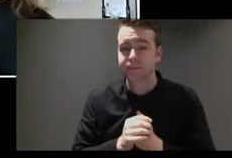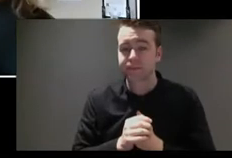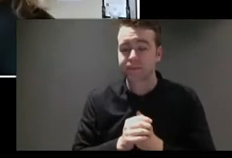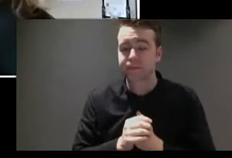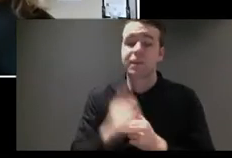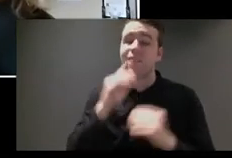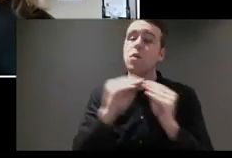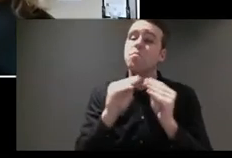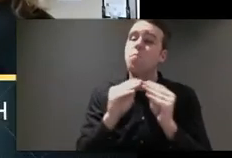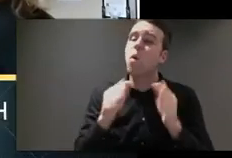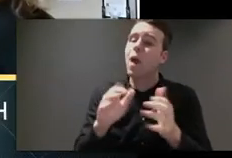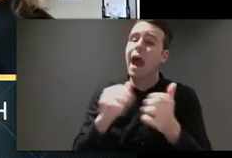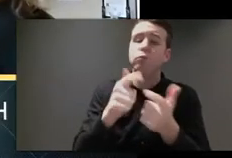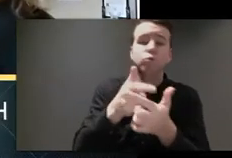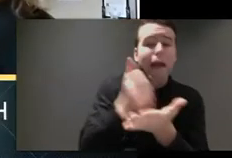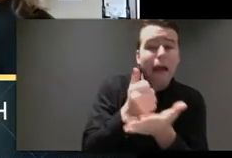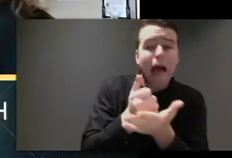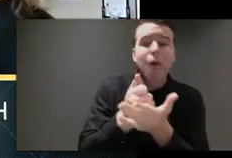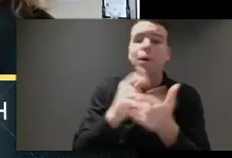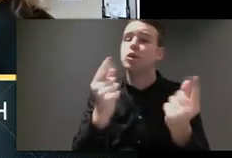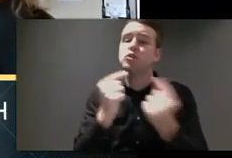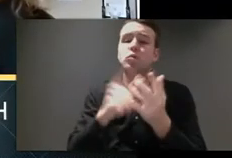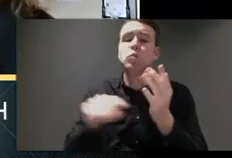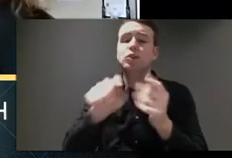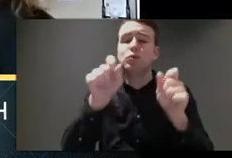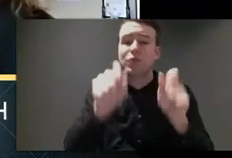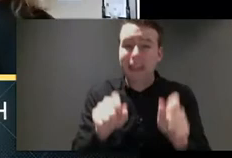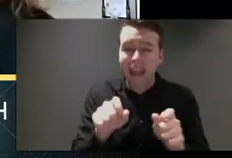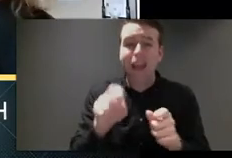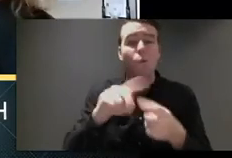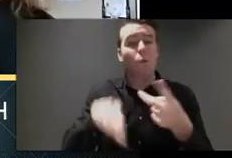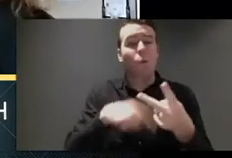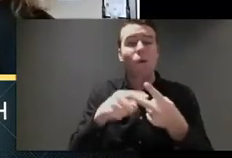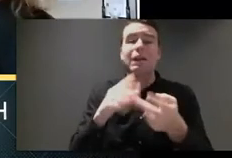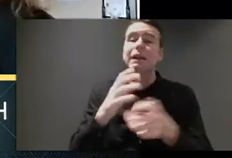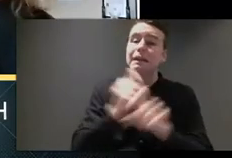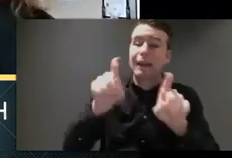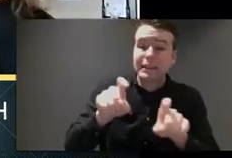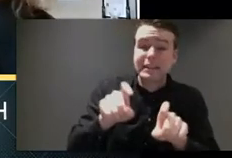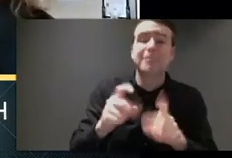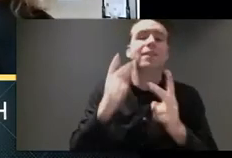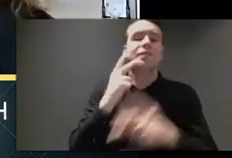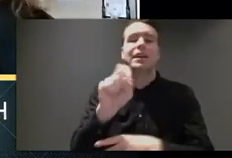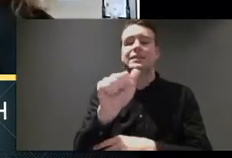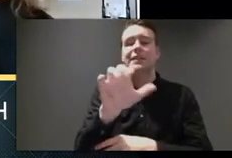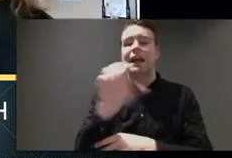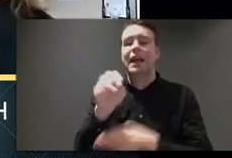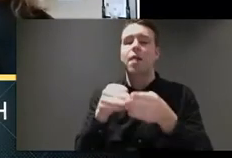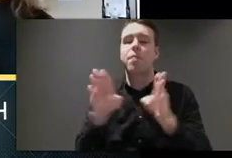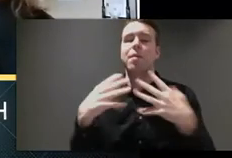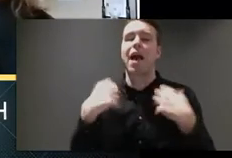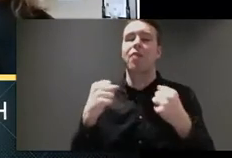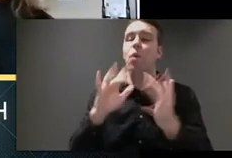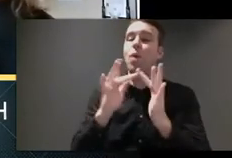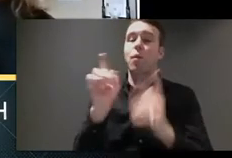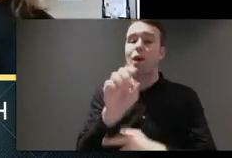For more ways to help and do what you can or to get tested, visit the Sacramento County Public Health's